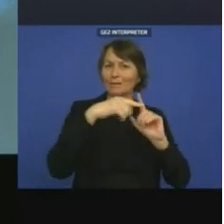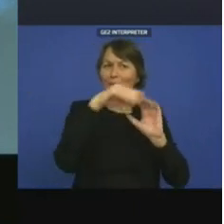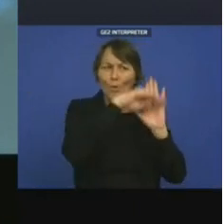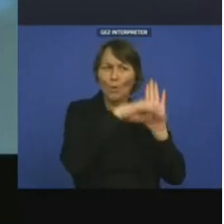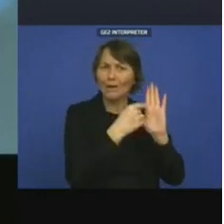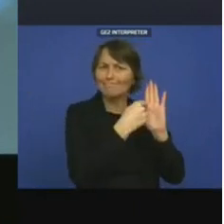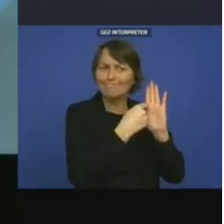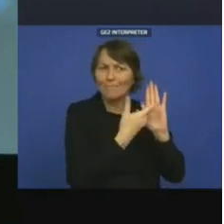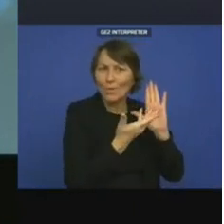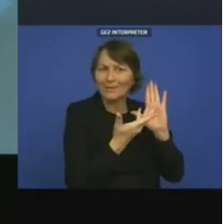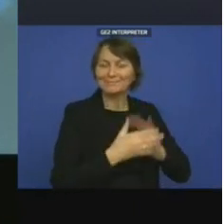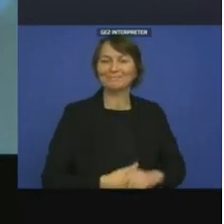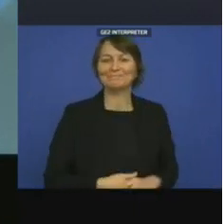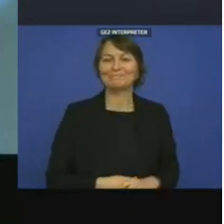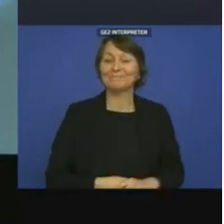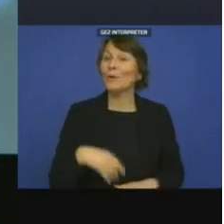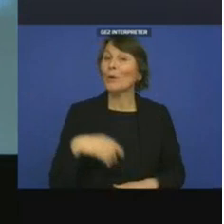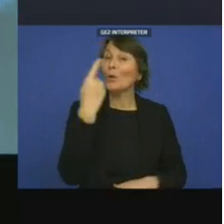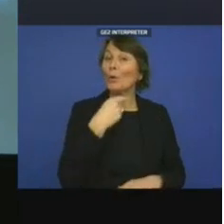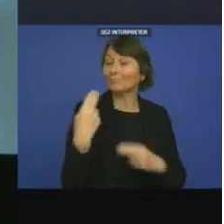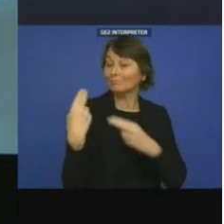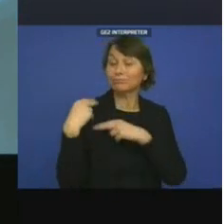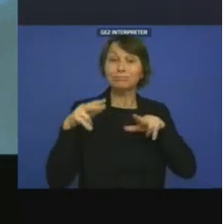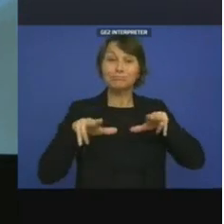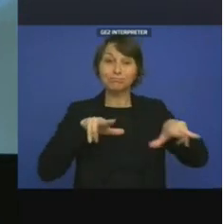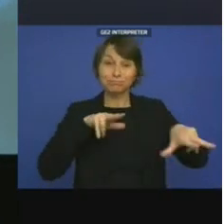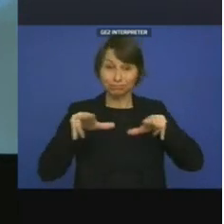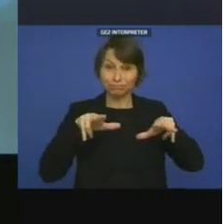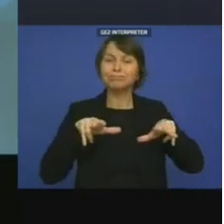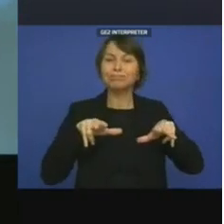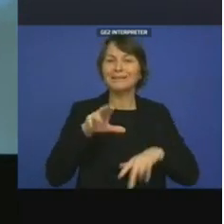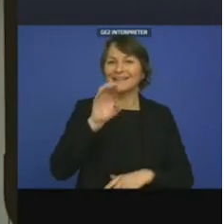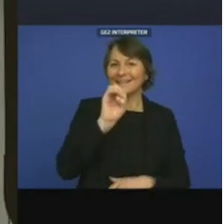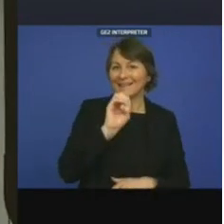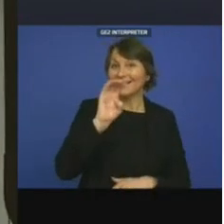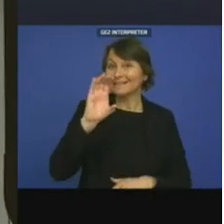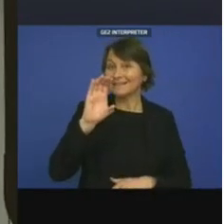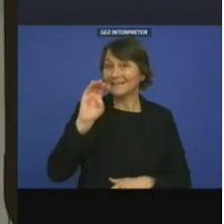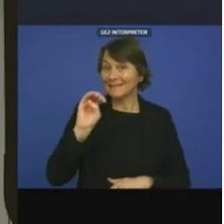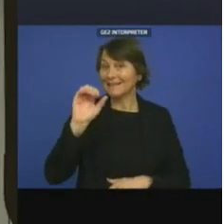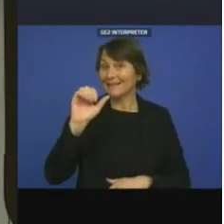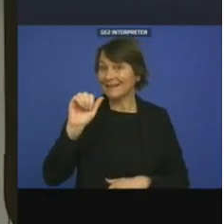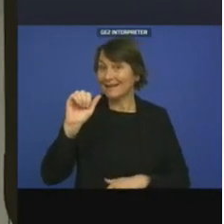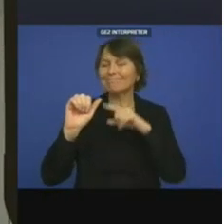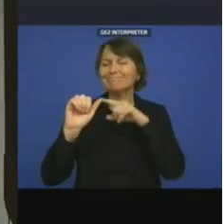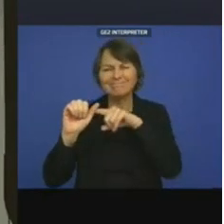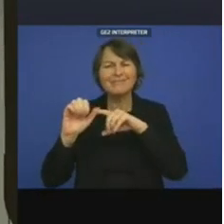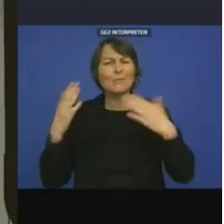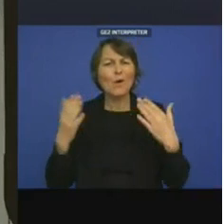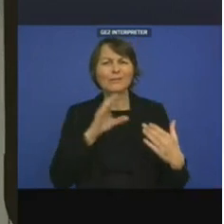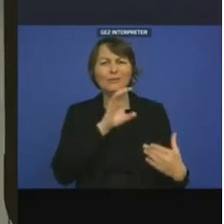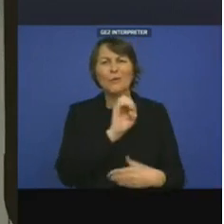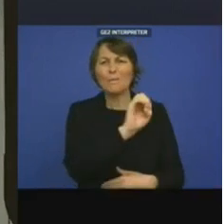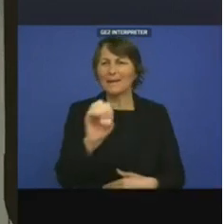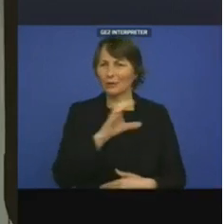is organized by the Executive Agency for Education, Audiovisual and Culture, which is responsible for the management